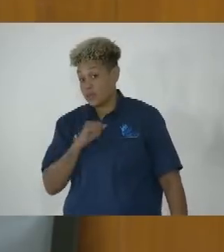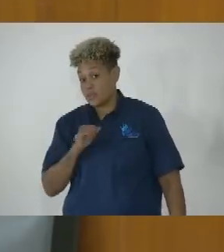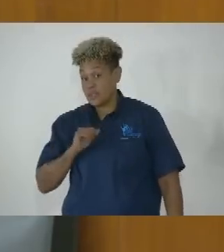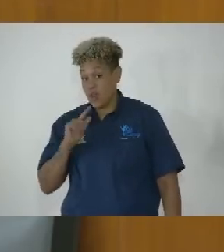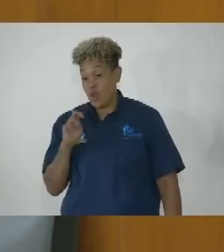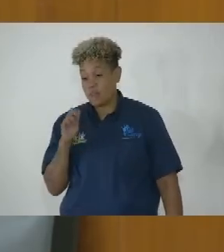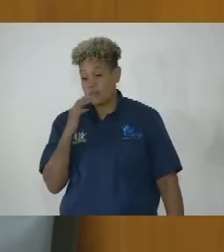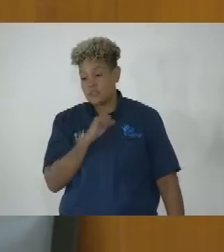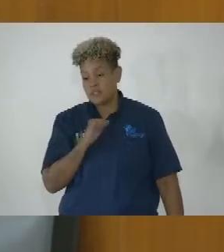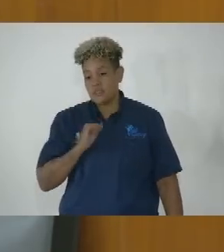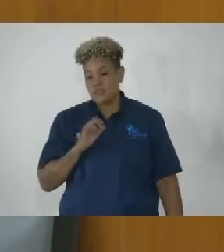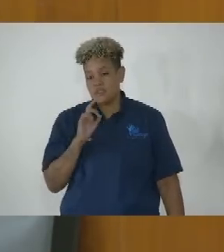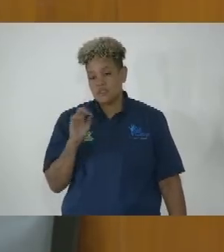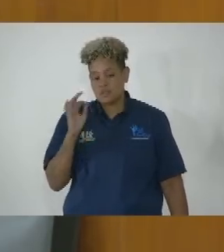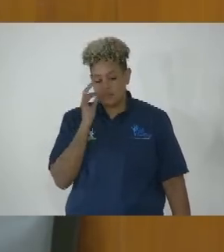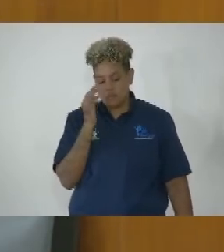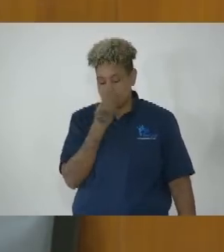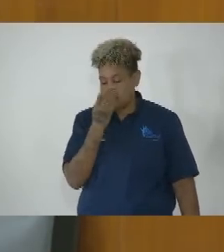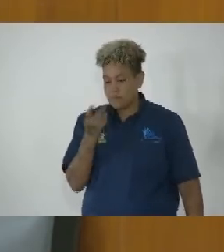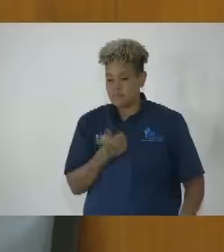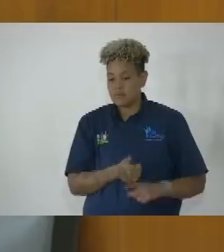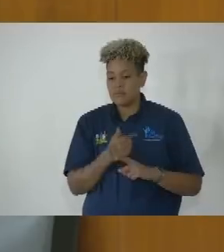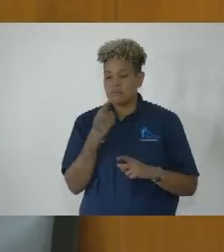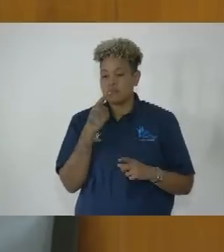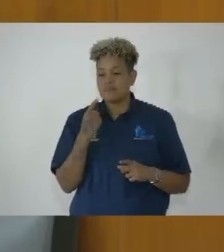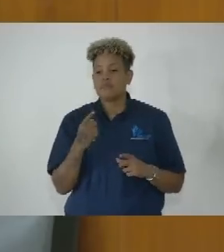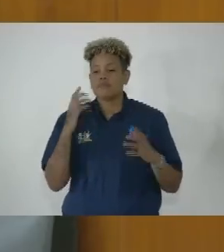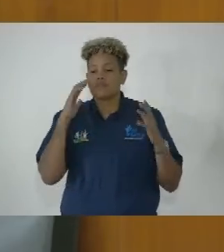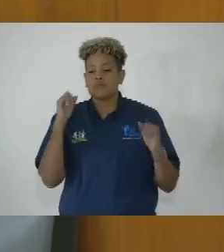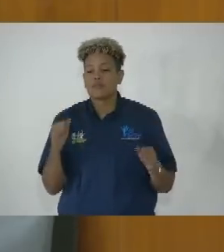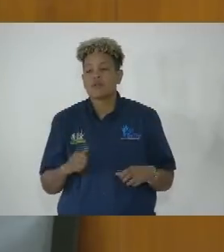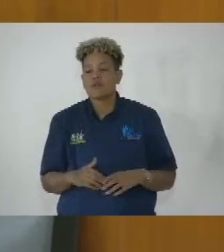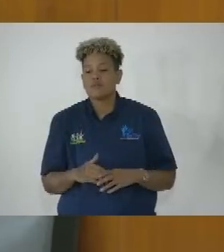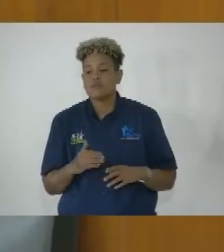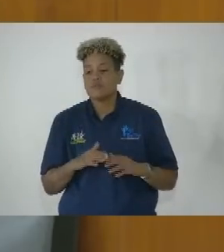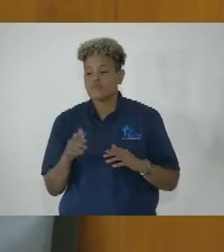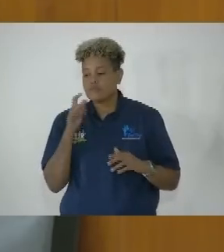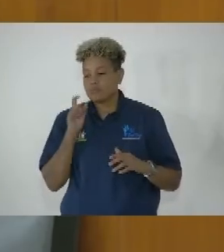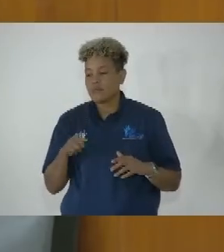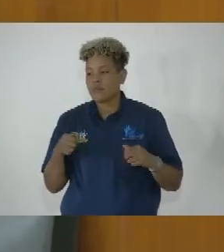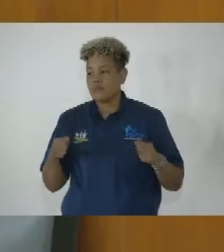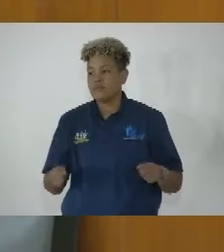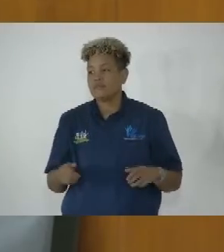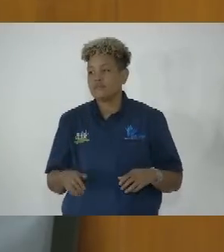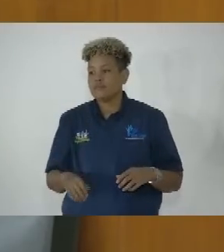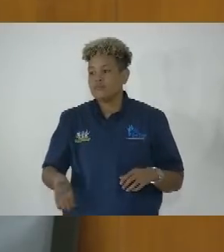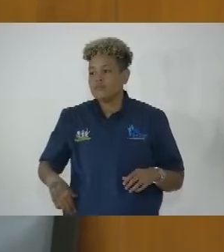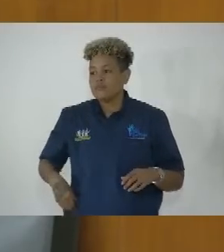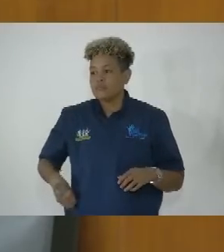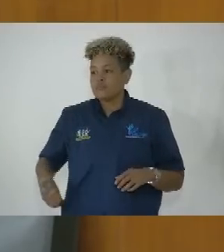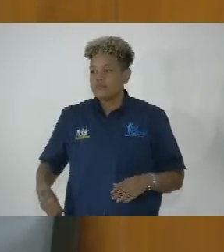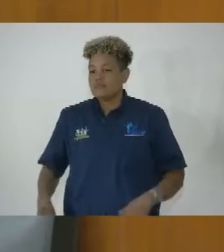Morris. Thank you very much, Mr. President. I don't need the...